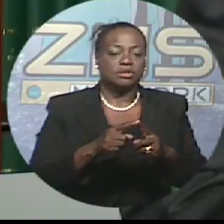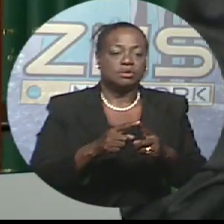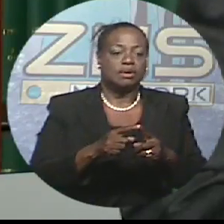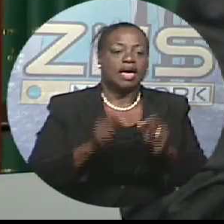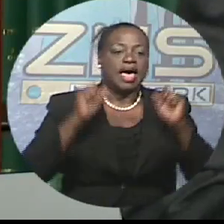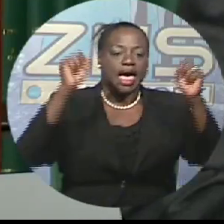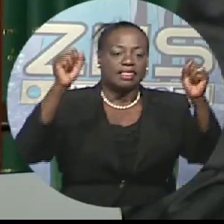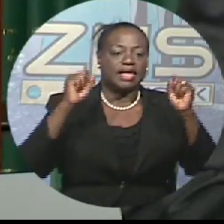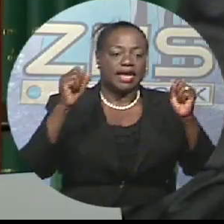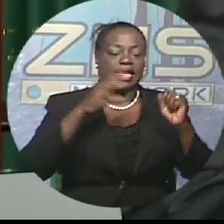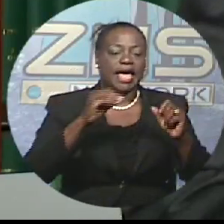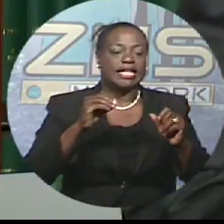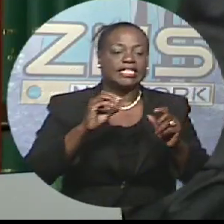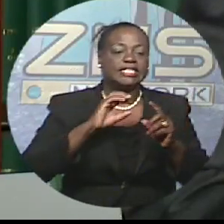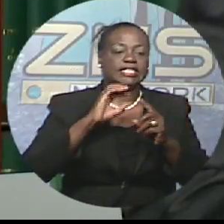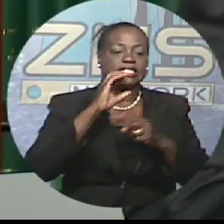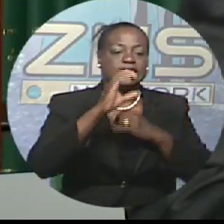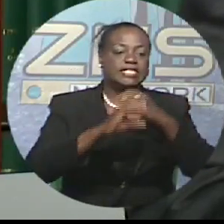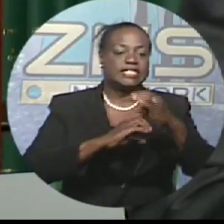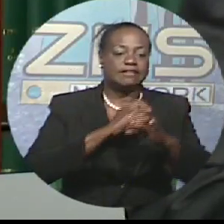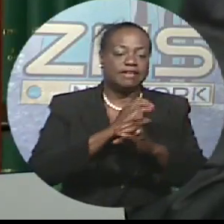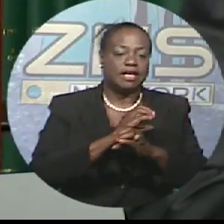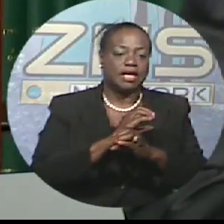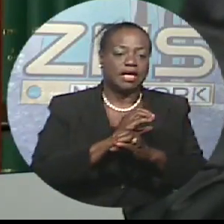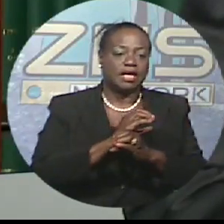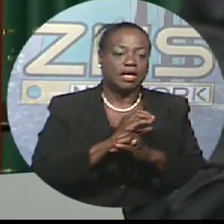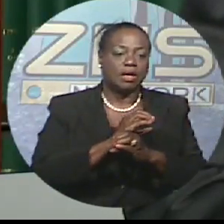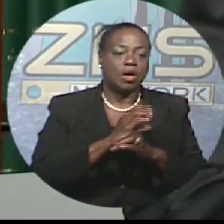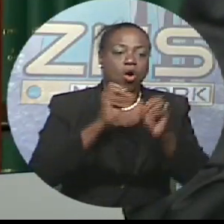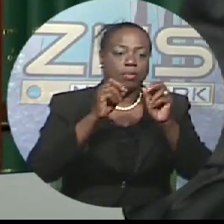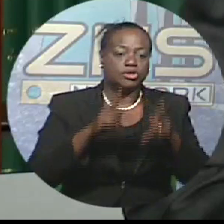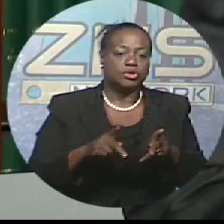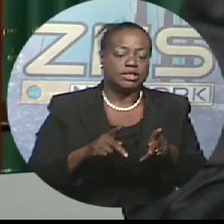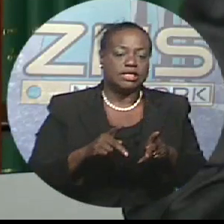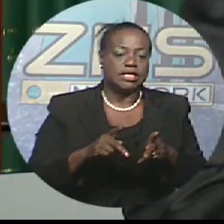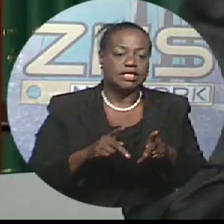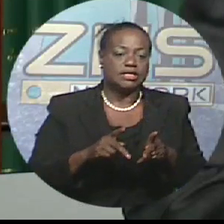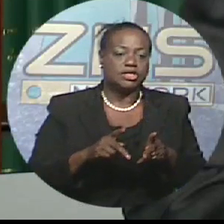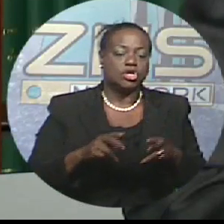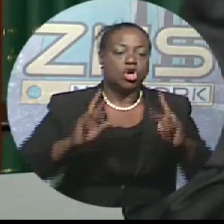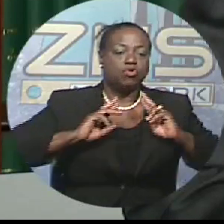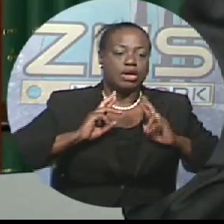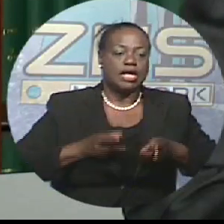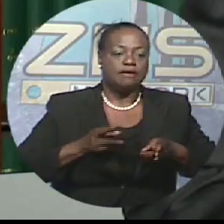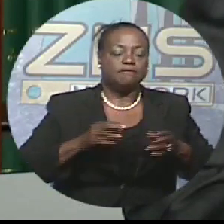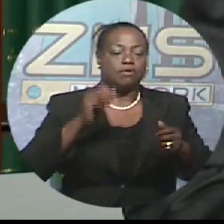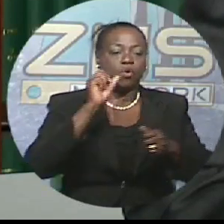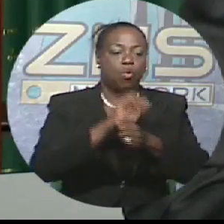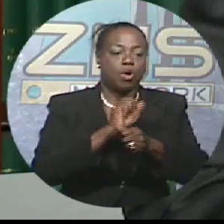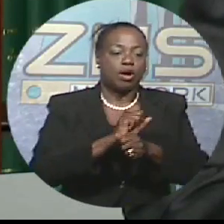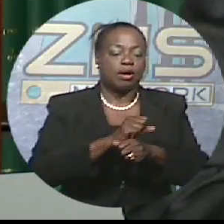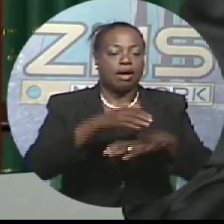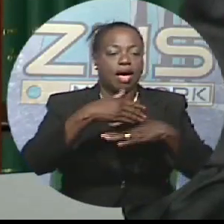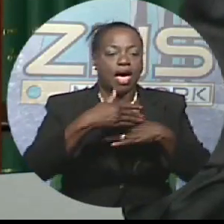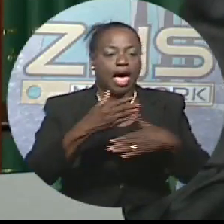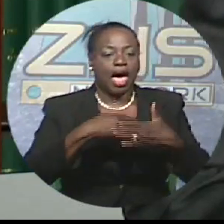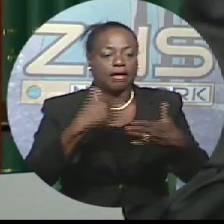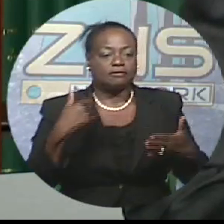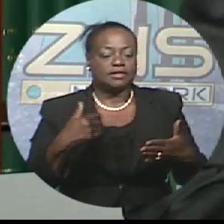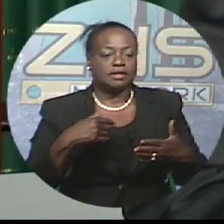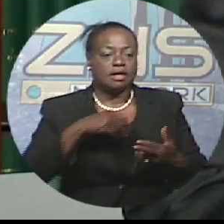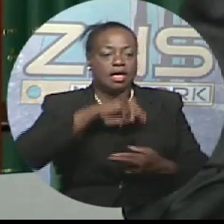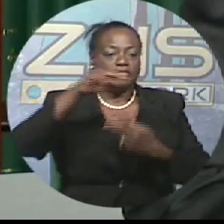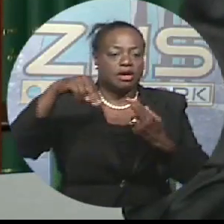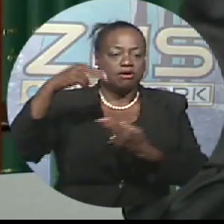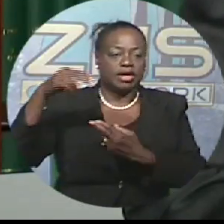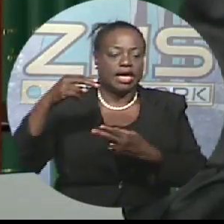organizations and activities, relief work after hurricanes. I think the public record